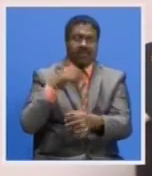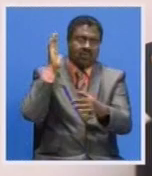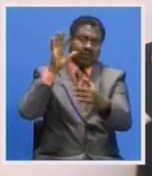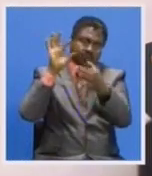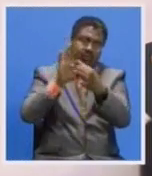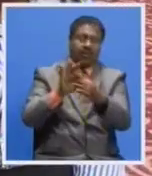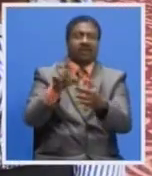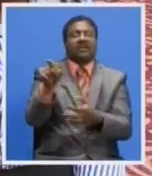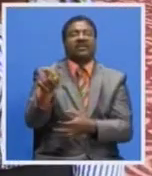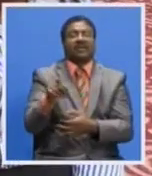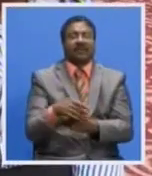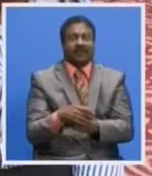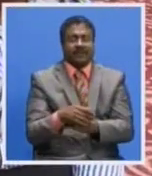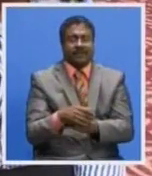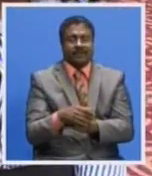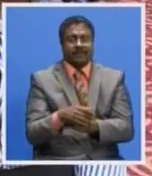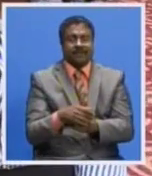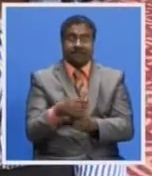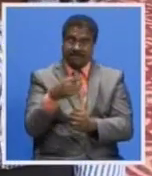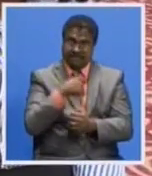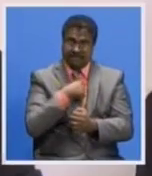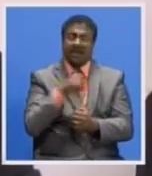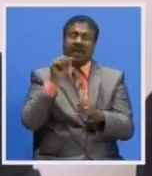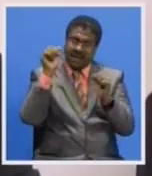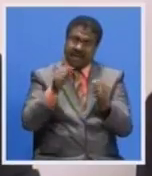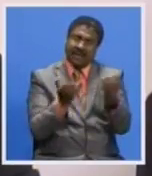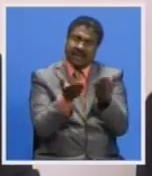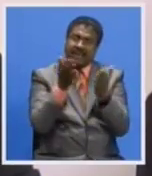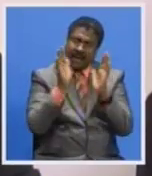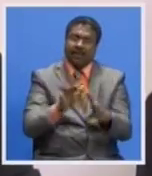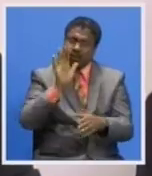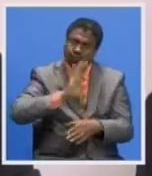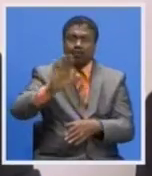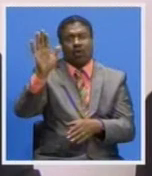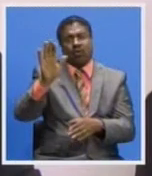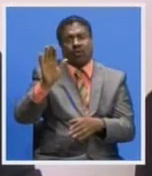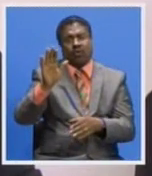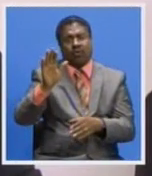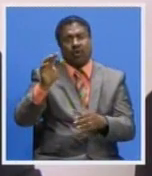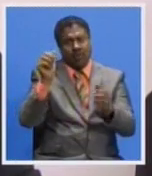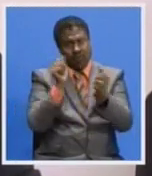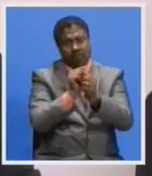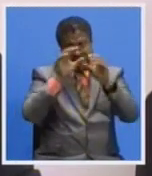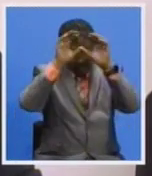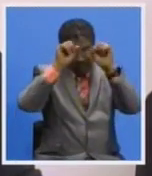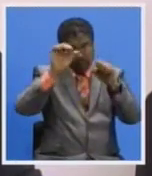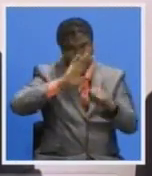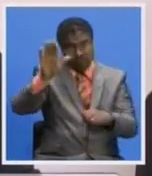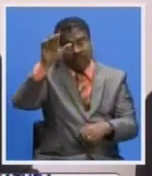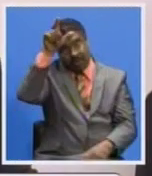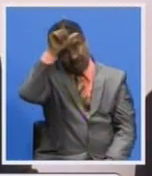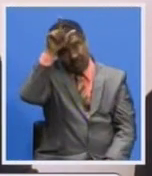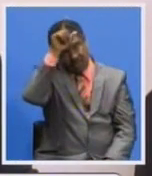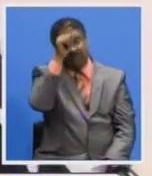together. I will be your servant under His Excellency President Edgar Lungu in